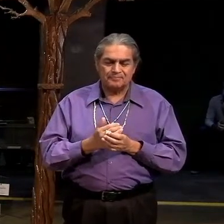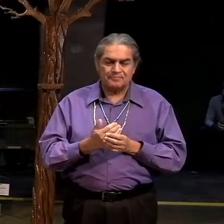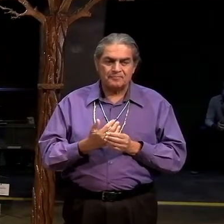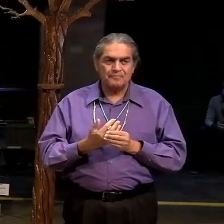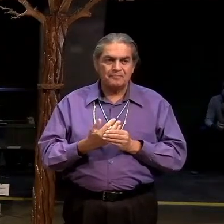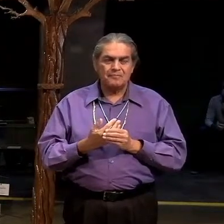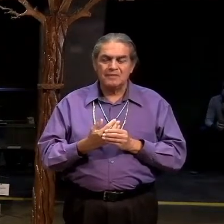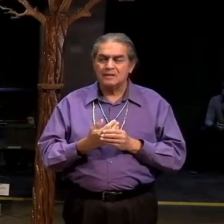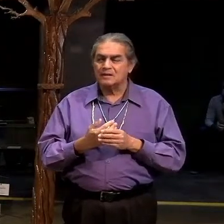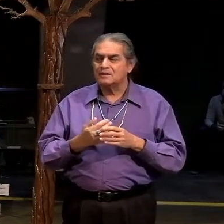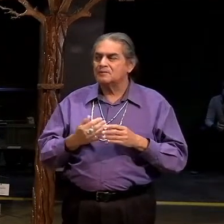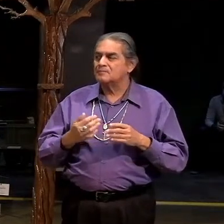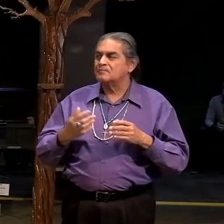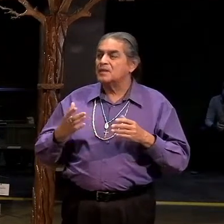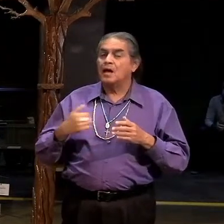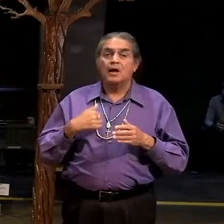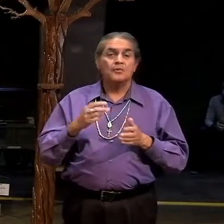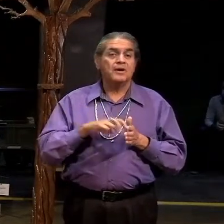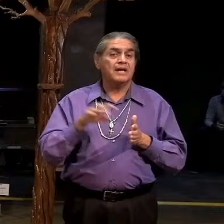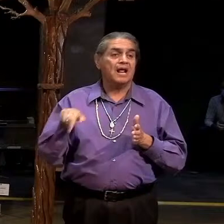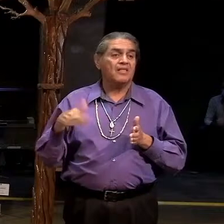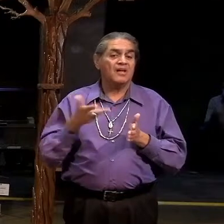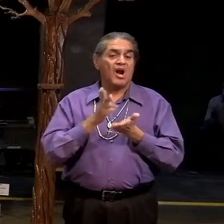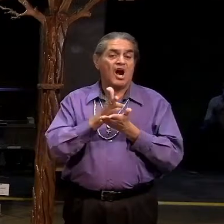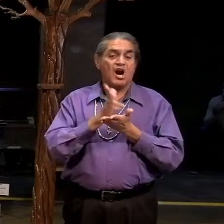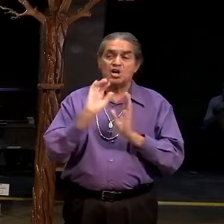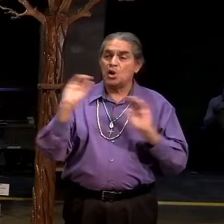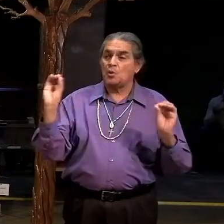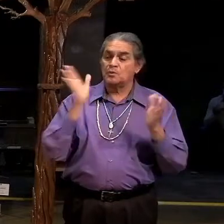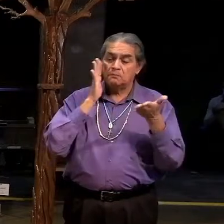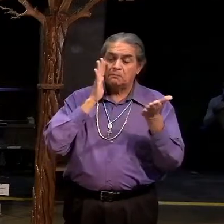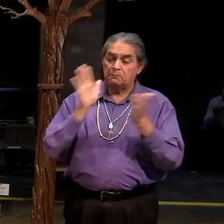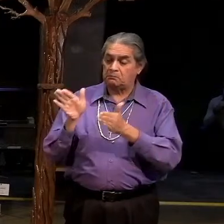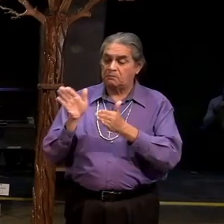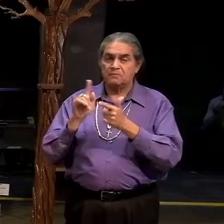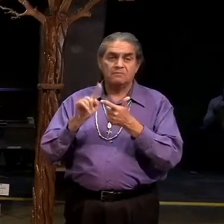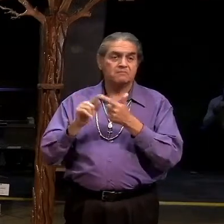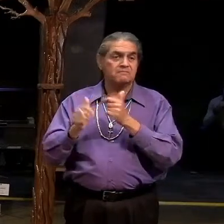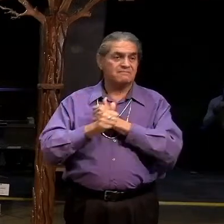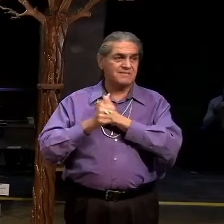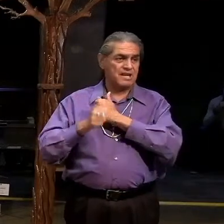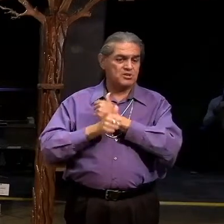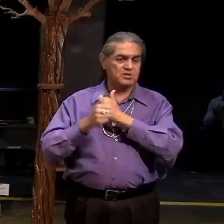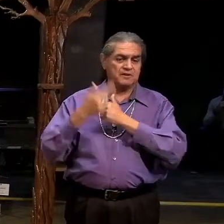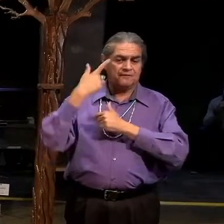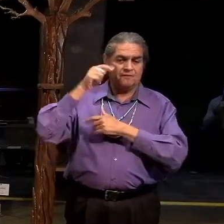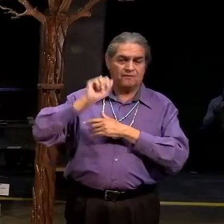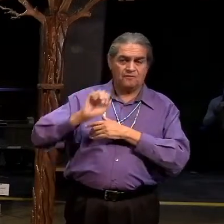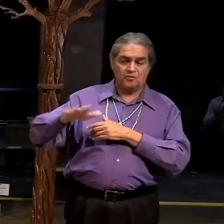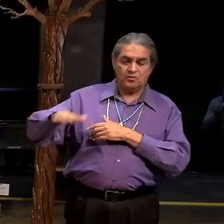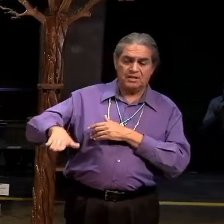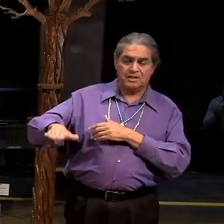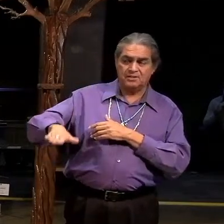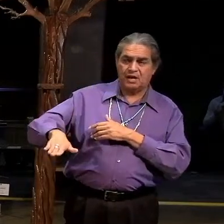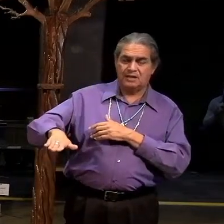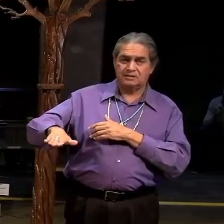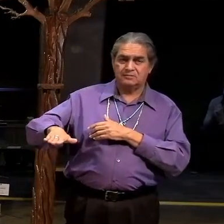We were getting out of the car and no one was paying attention to the danger for a child.